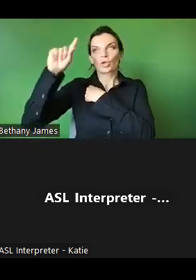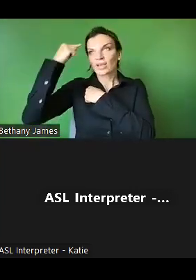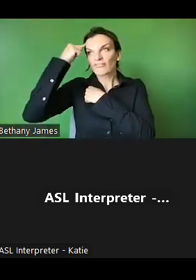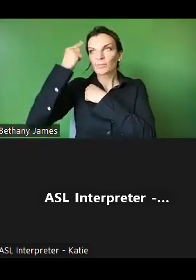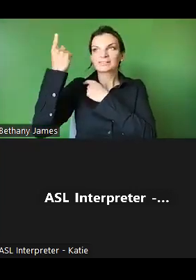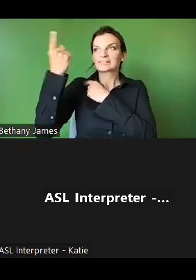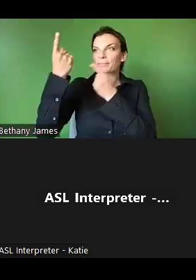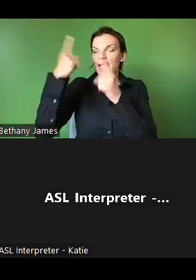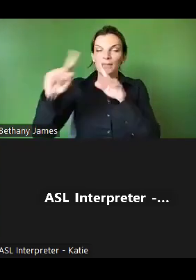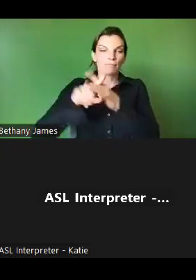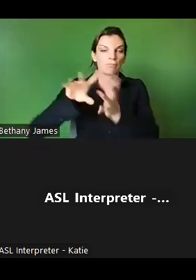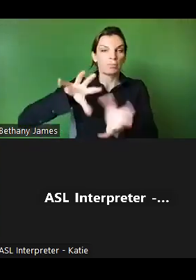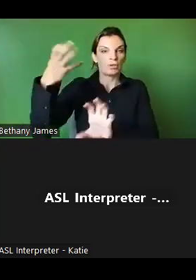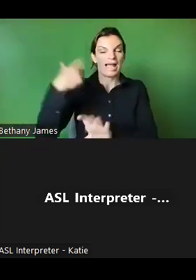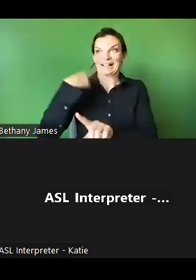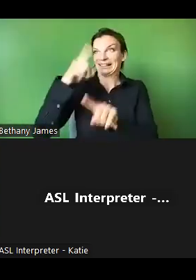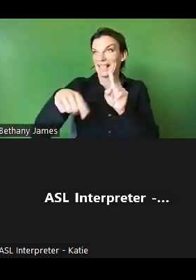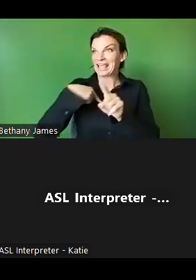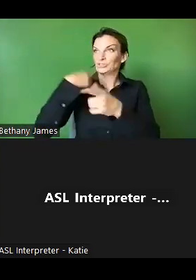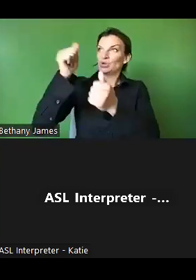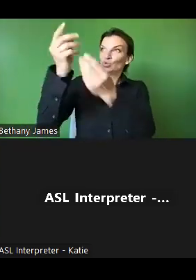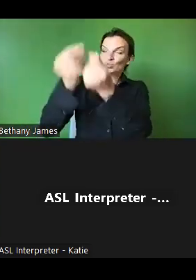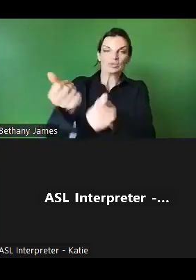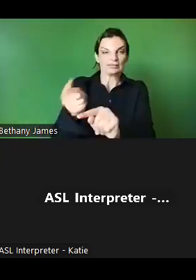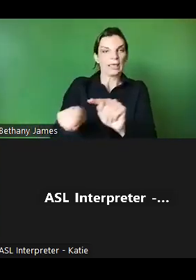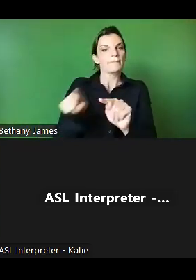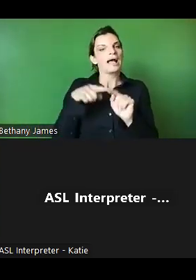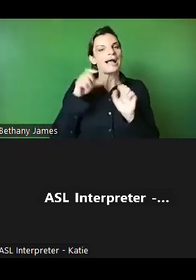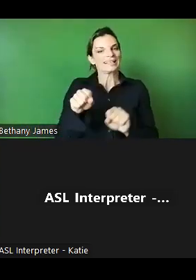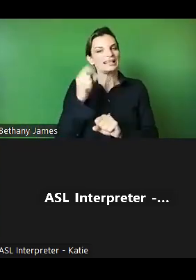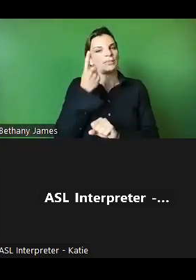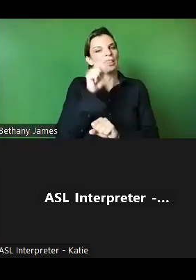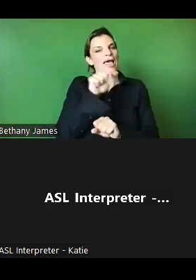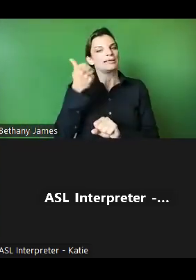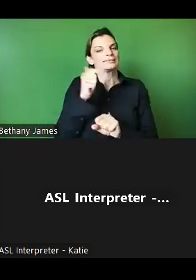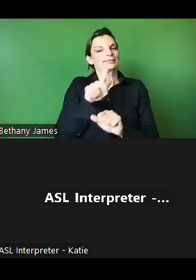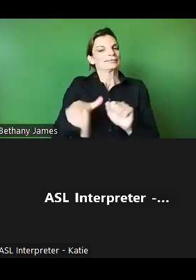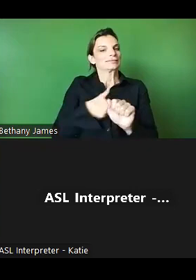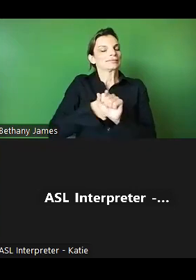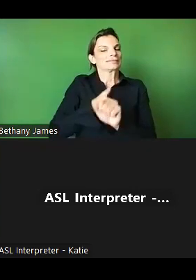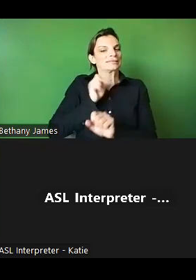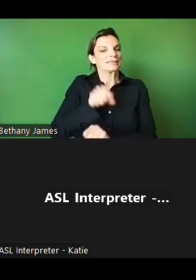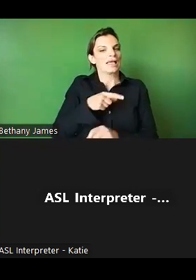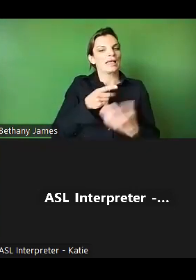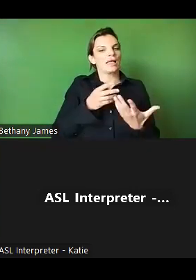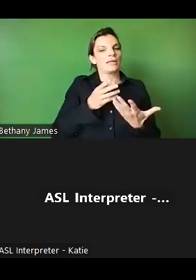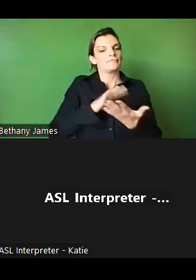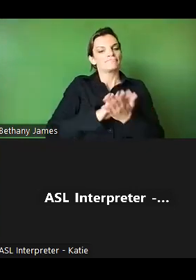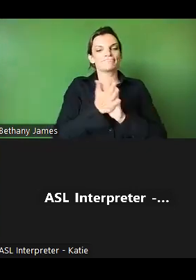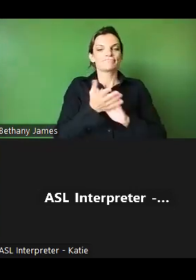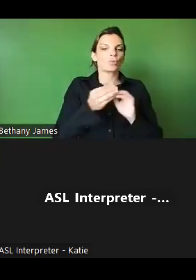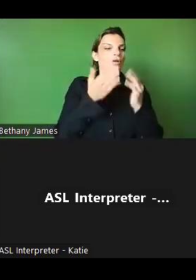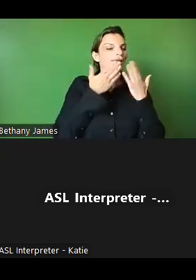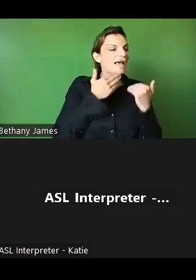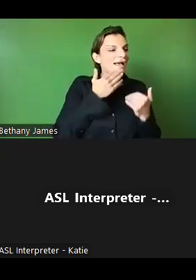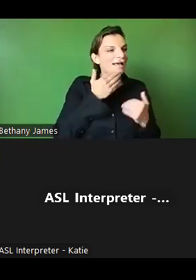agency or something, but we can be a little kinder and more sympathetic to our next door